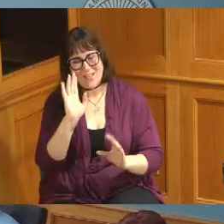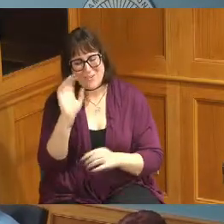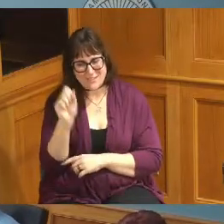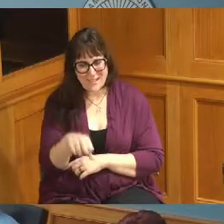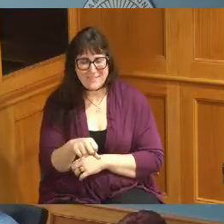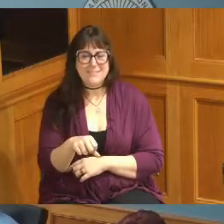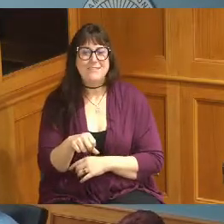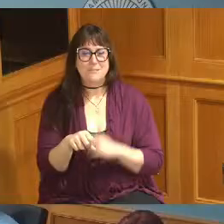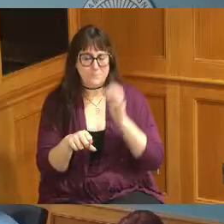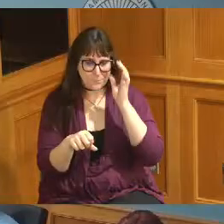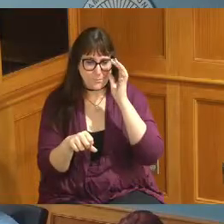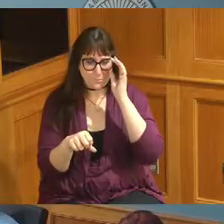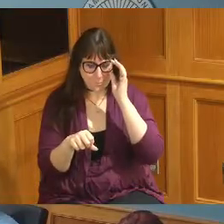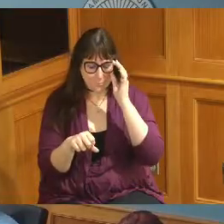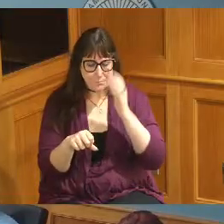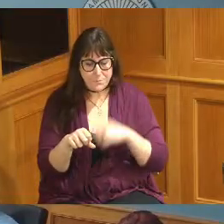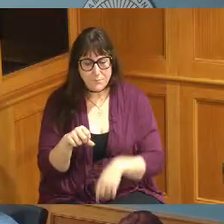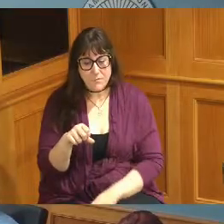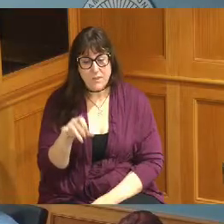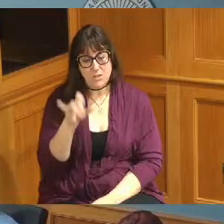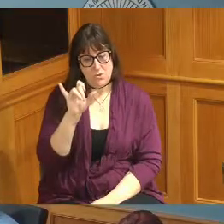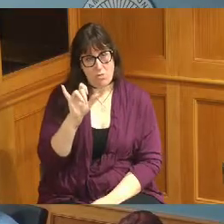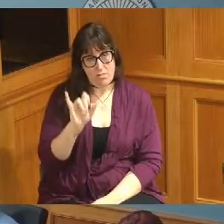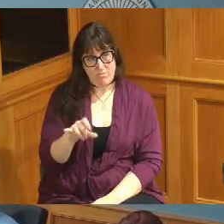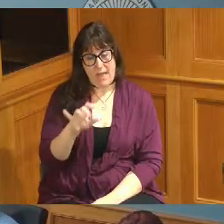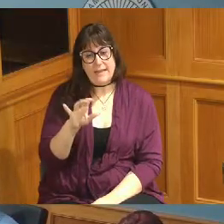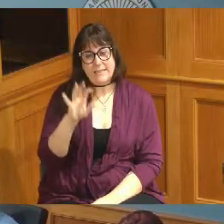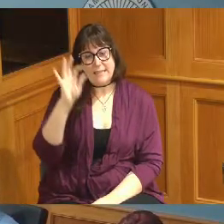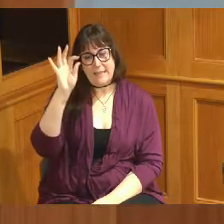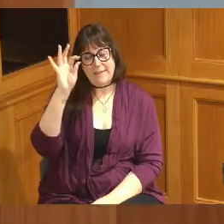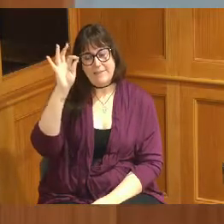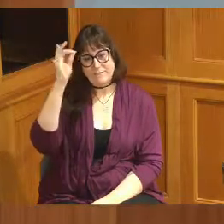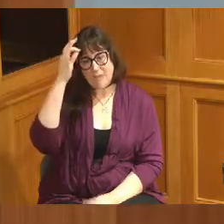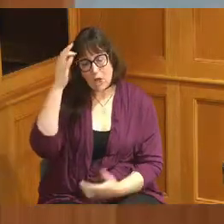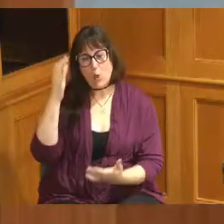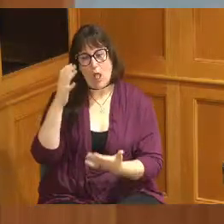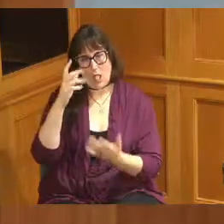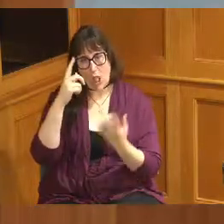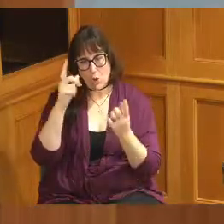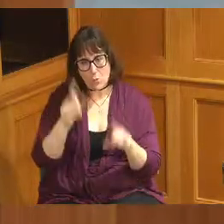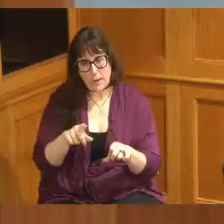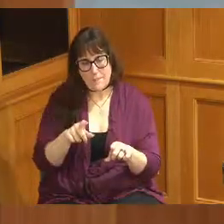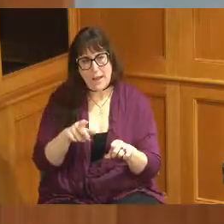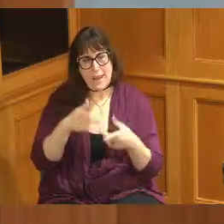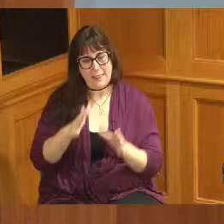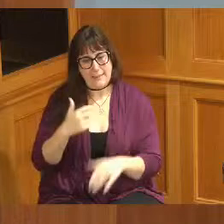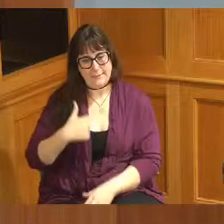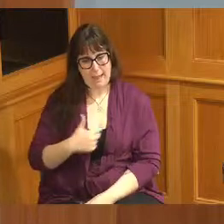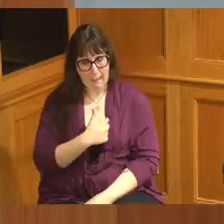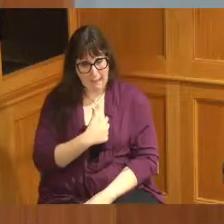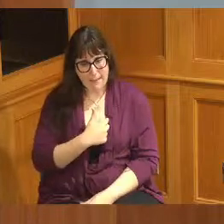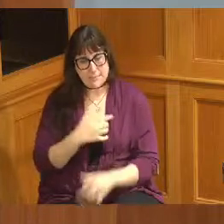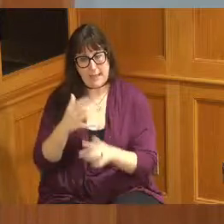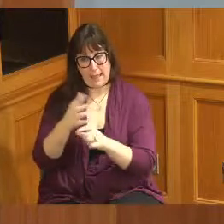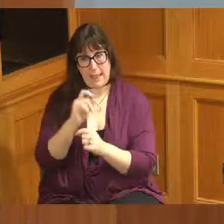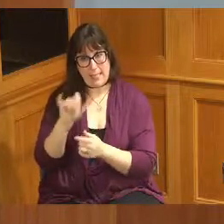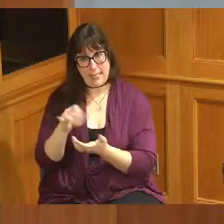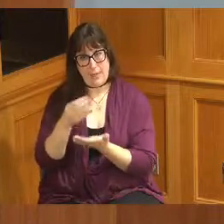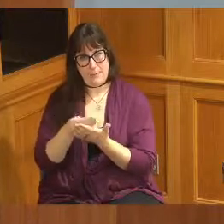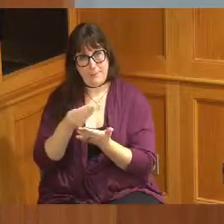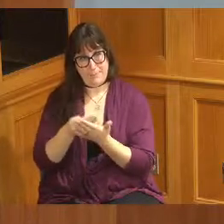Job and Family Services. So that is the federal agreement. So that is basically, that agreement allows us to receive those dollars.